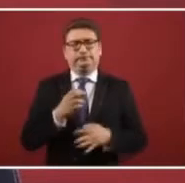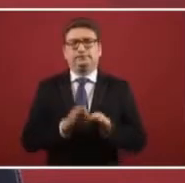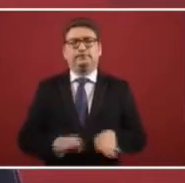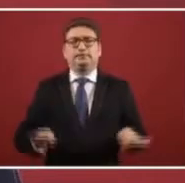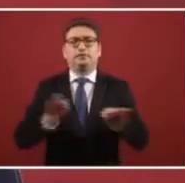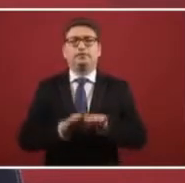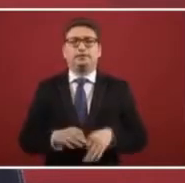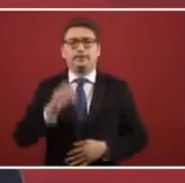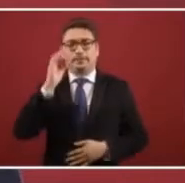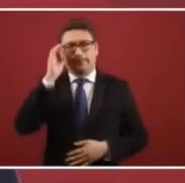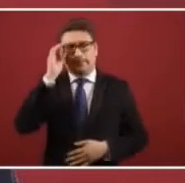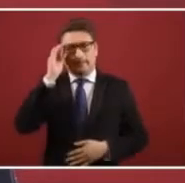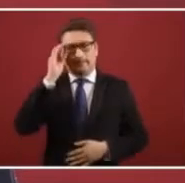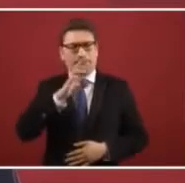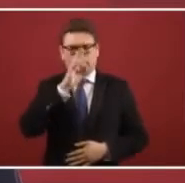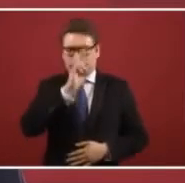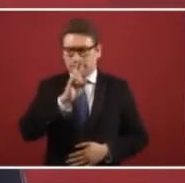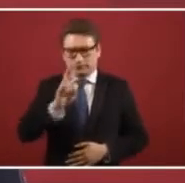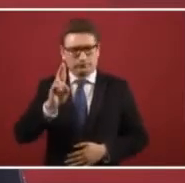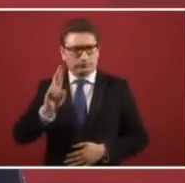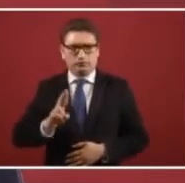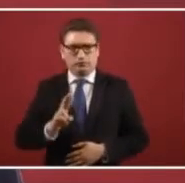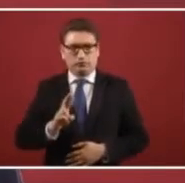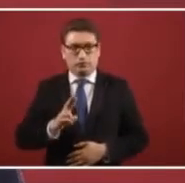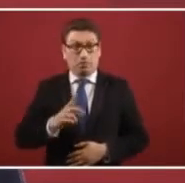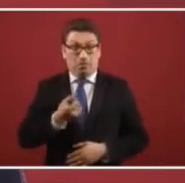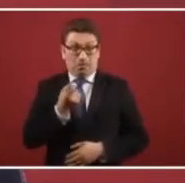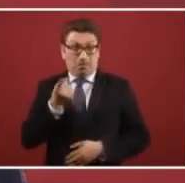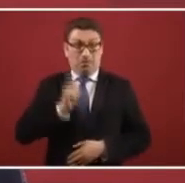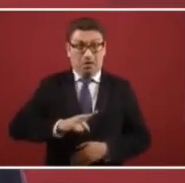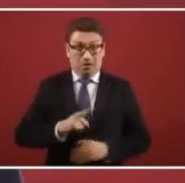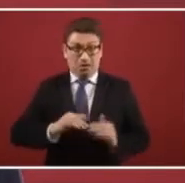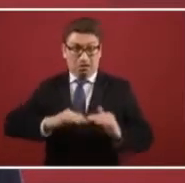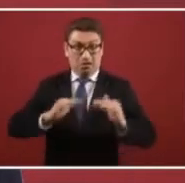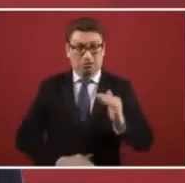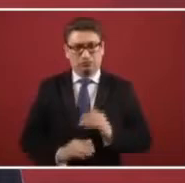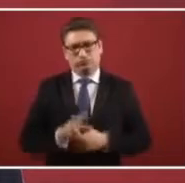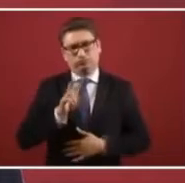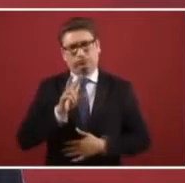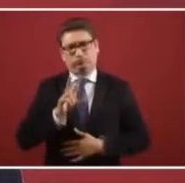is fundamental, to be respectful, not impose